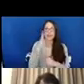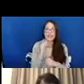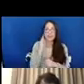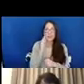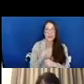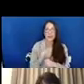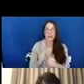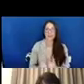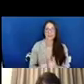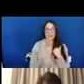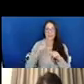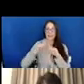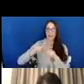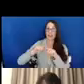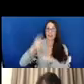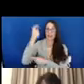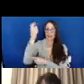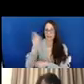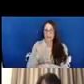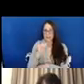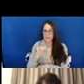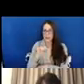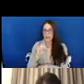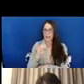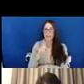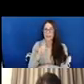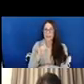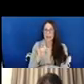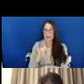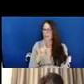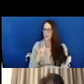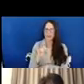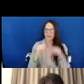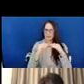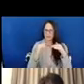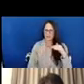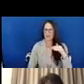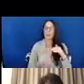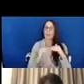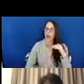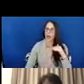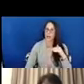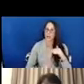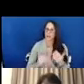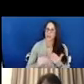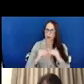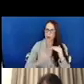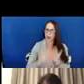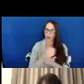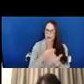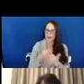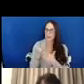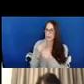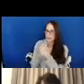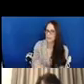and SSDI benefits goes beyond a very low income. Beneficiaries must follow complex and